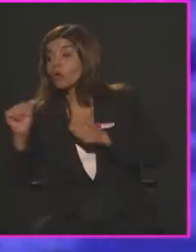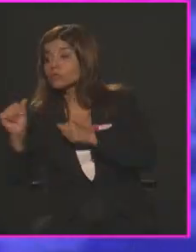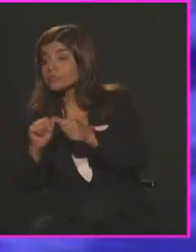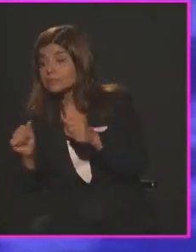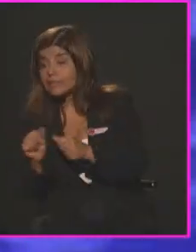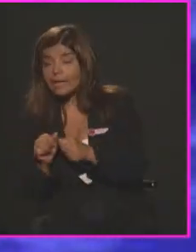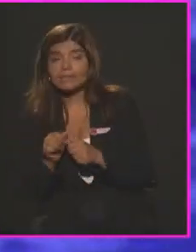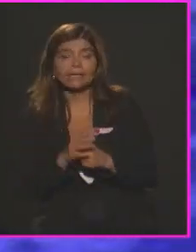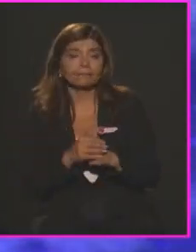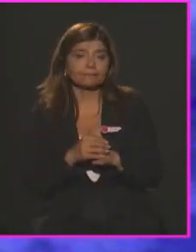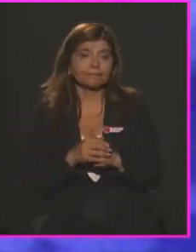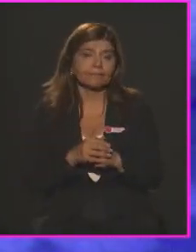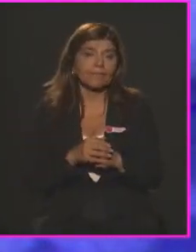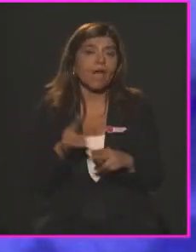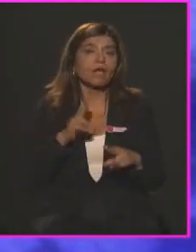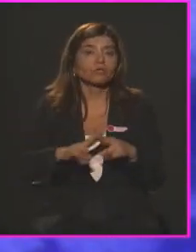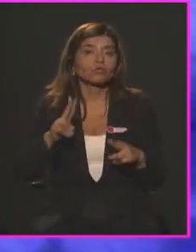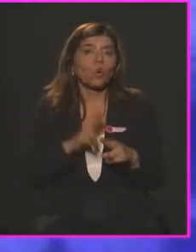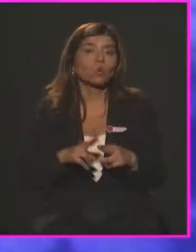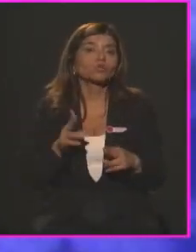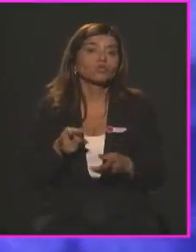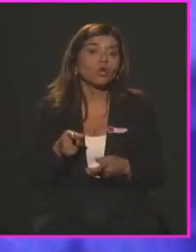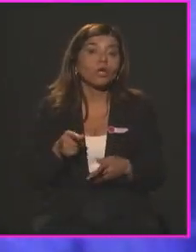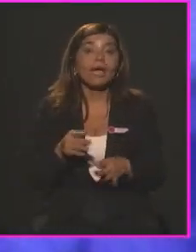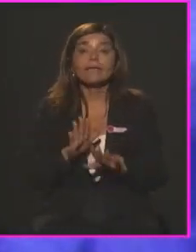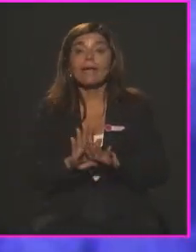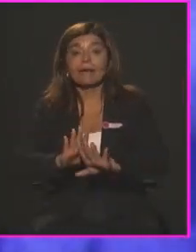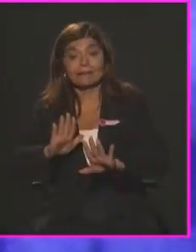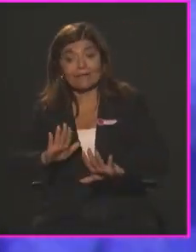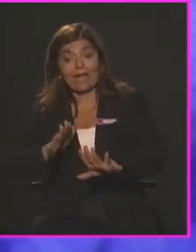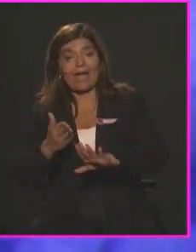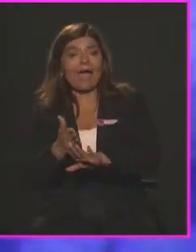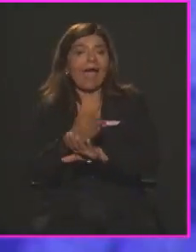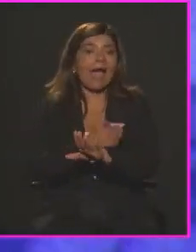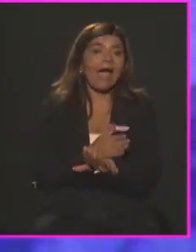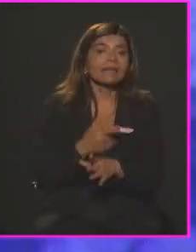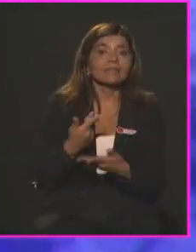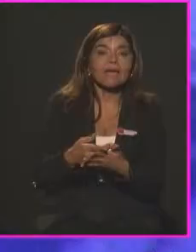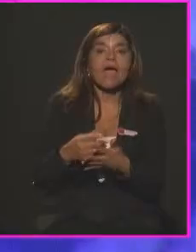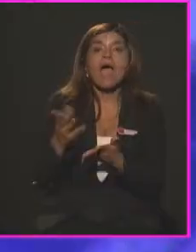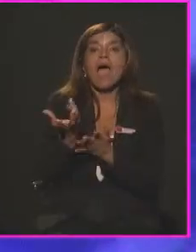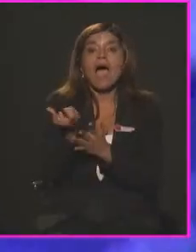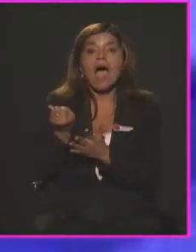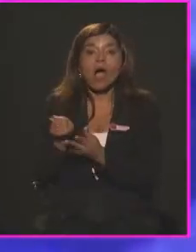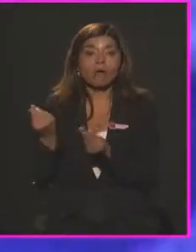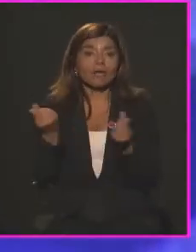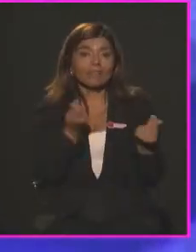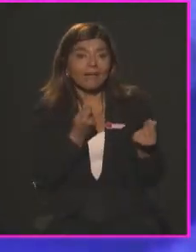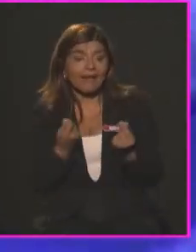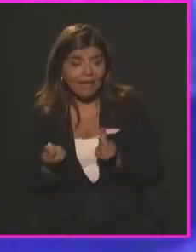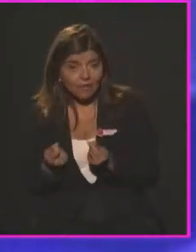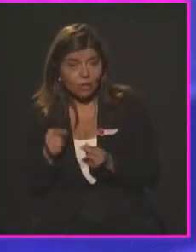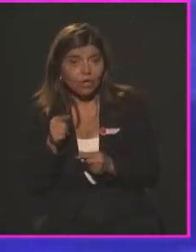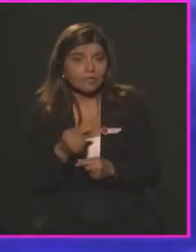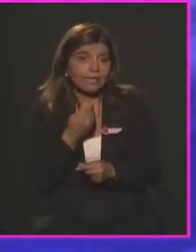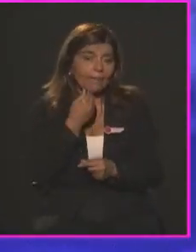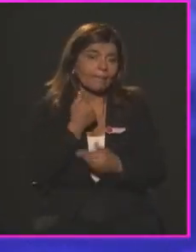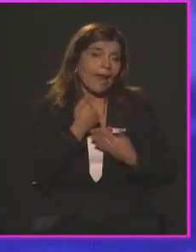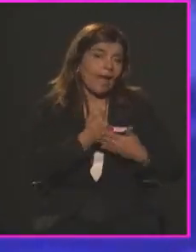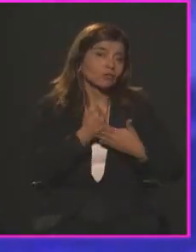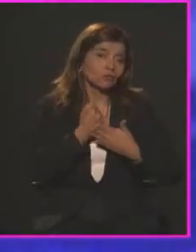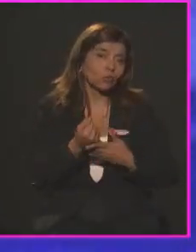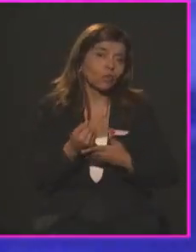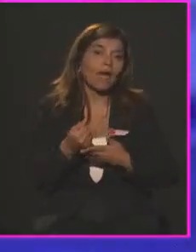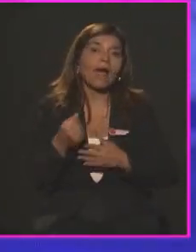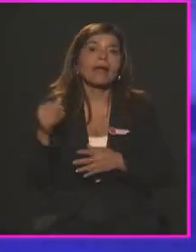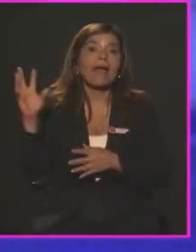Prevention solutions tend to save the most money, and they also have the best bang for buck environmentally as well. But when we